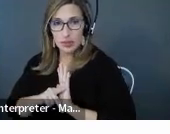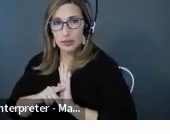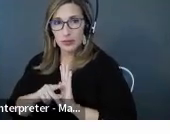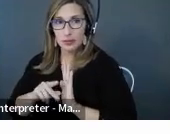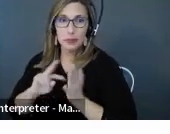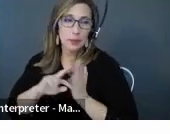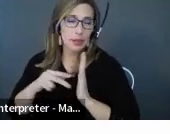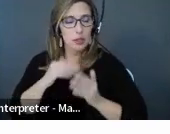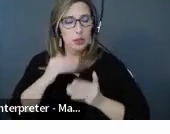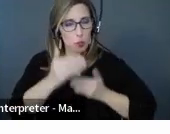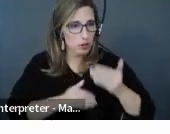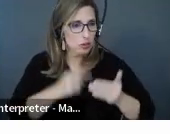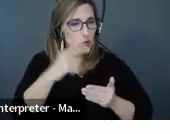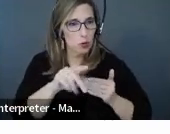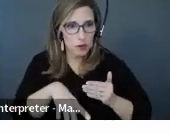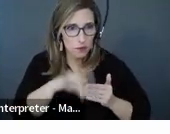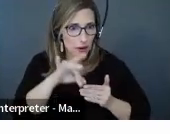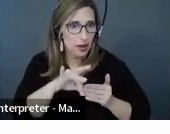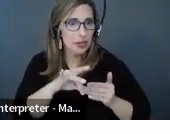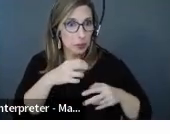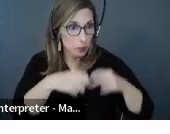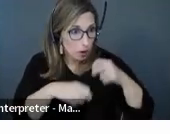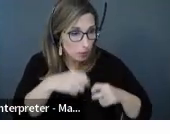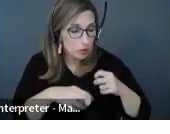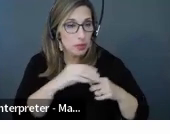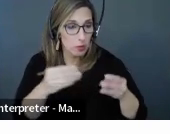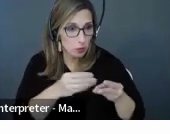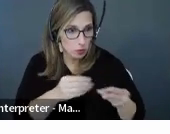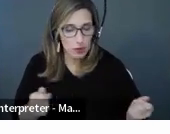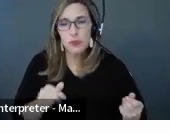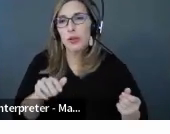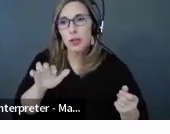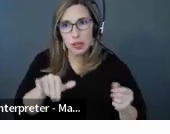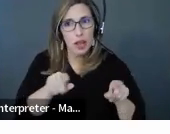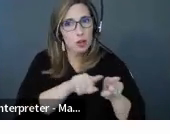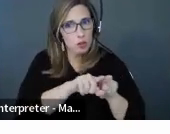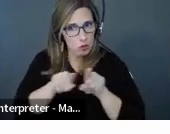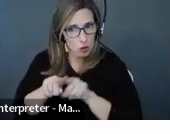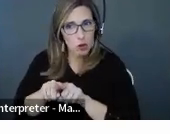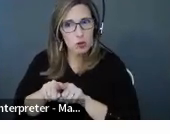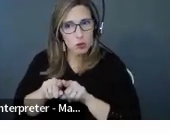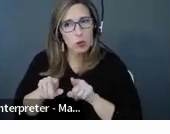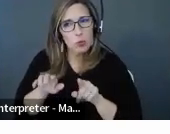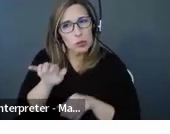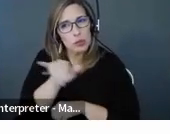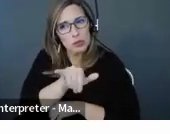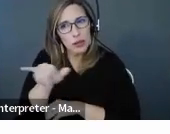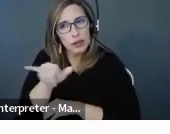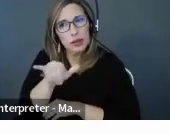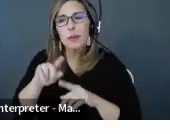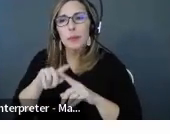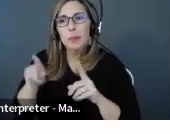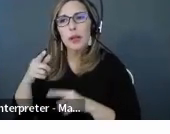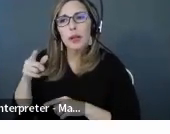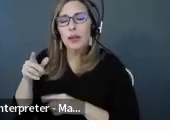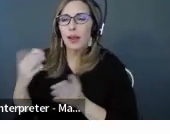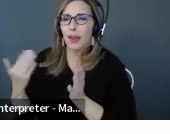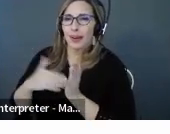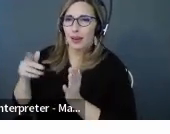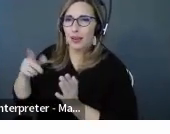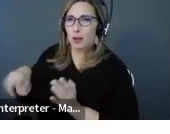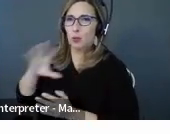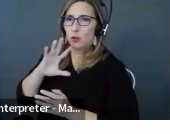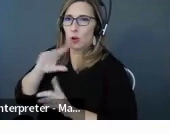for identifying like individual problems and remediating those, I believe that is also just about the same. But again, today we're talking about the state's